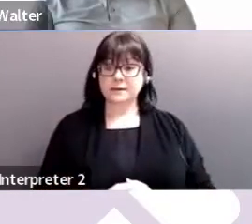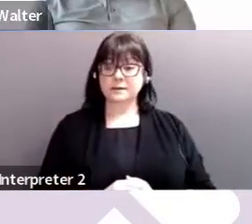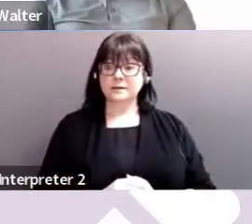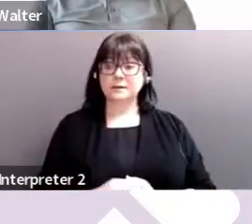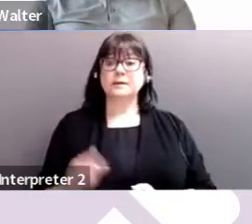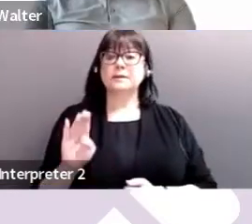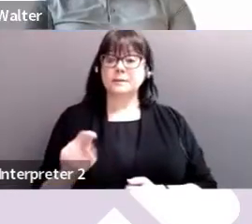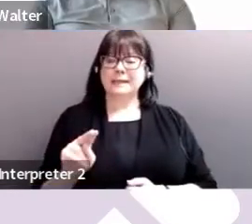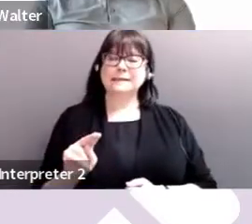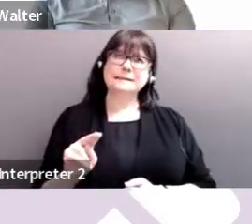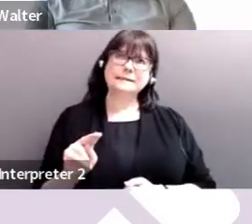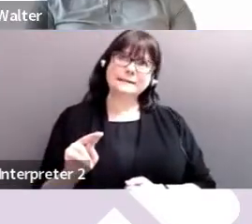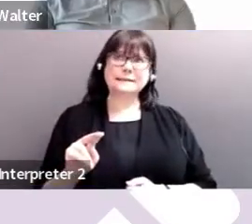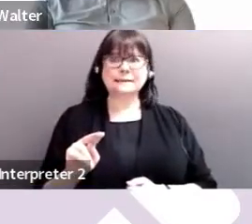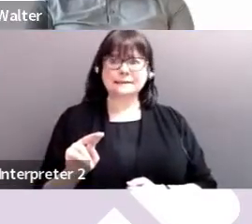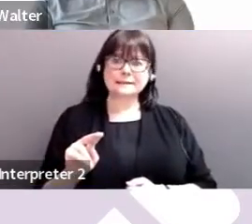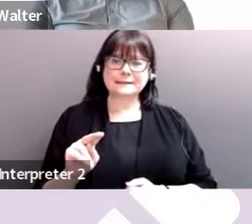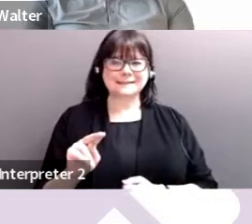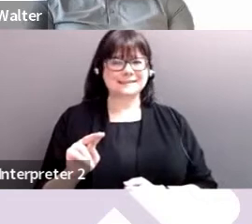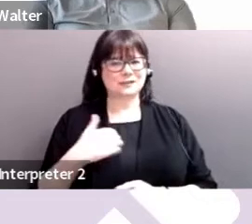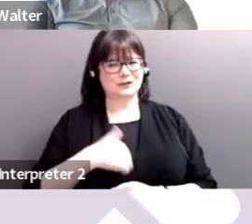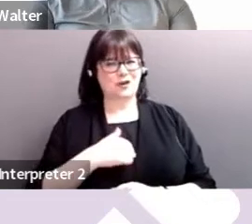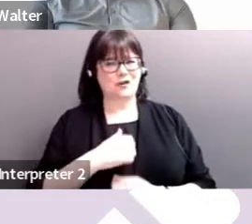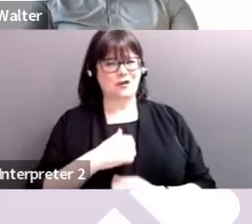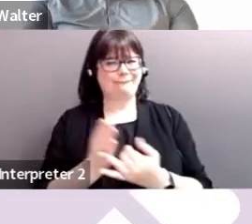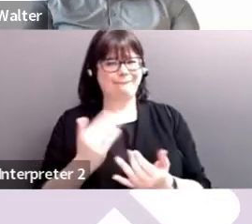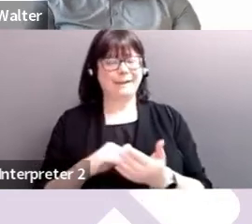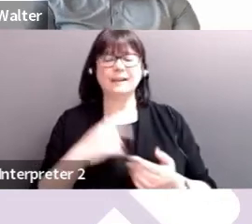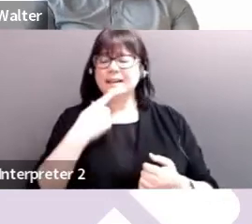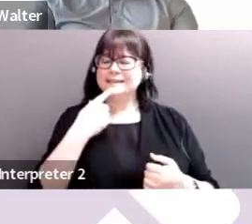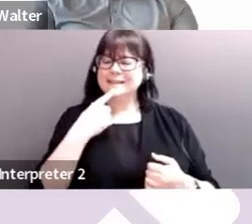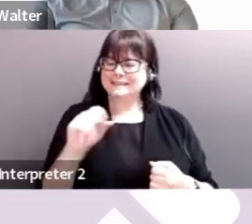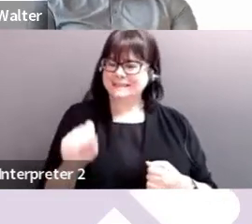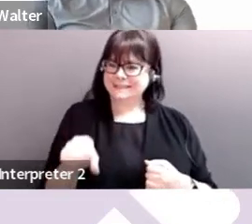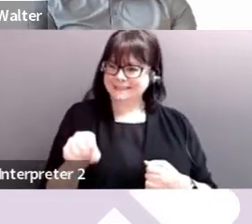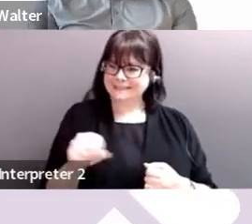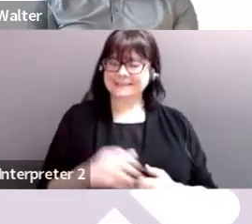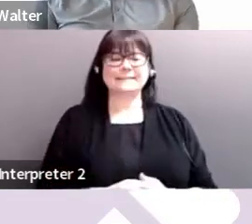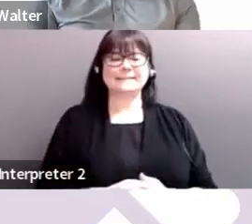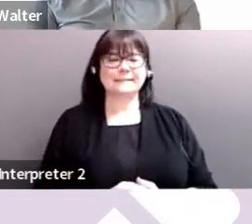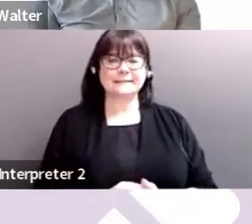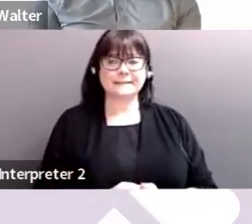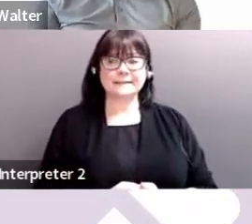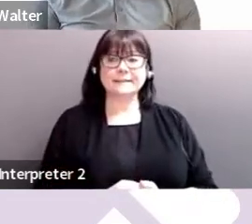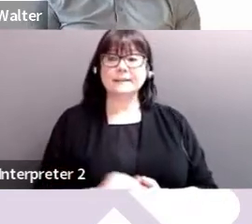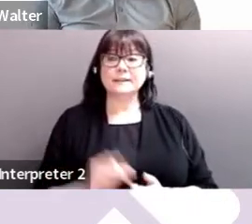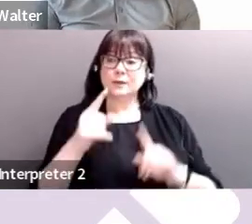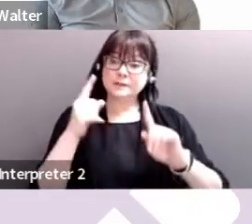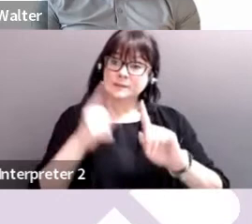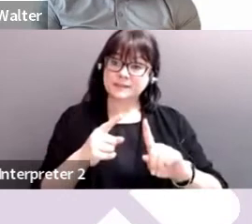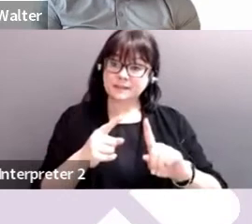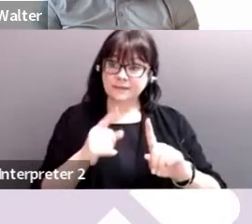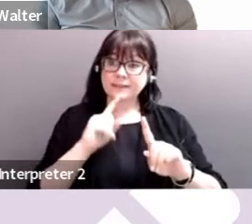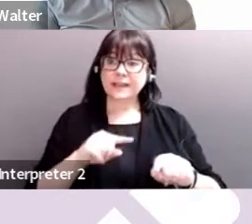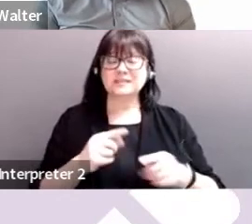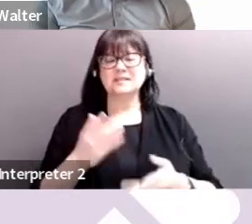Yes. Sorry, I'll hop in again, Catherine. I'd say yes. I'd say if you want a very specific answer, we can have another follow-up